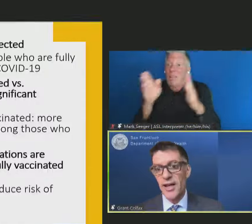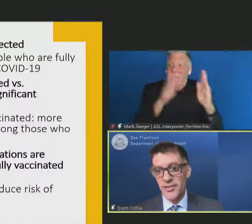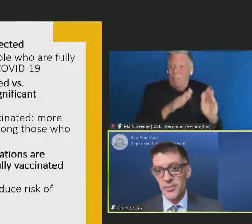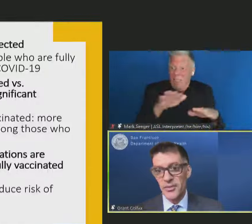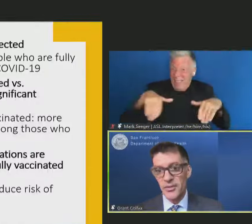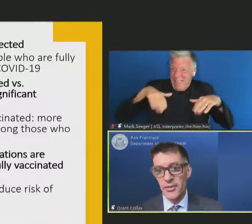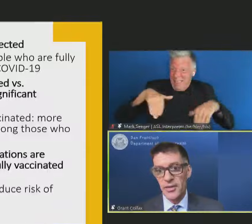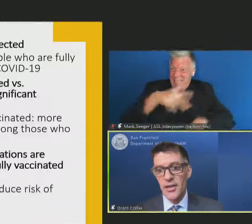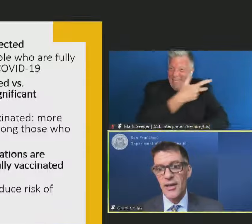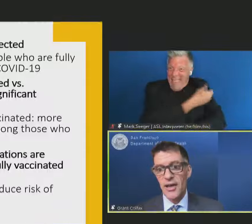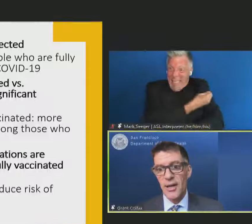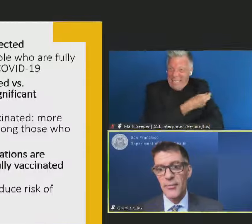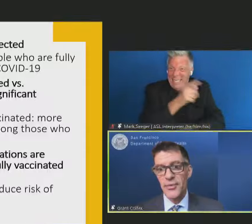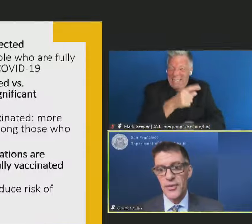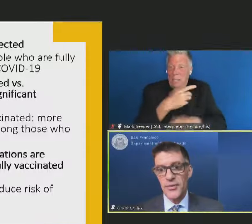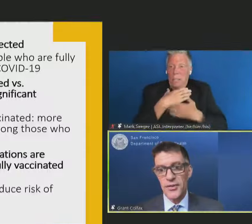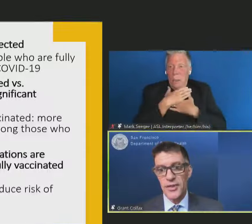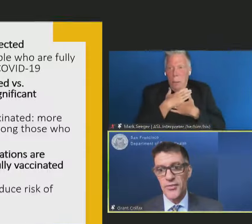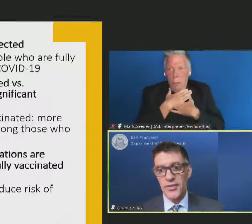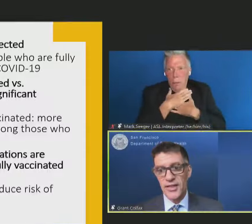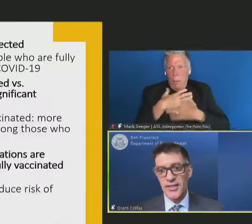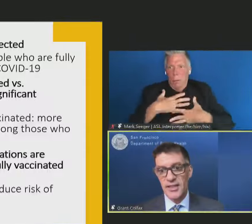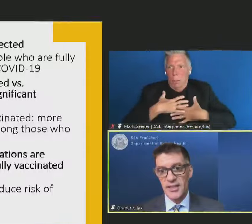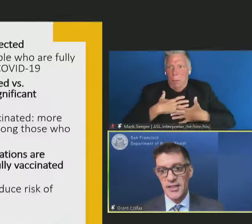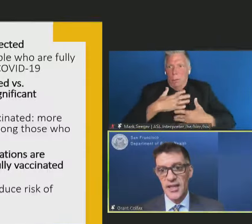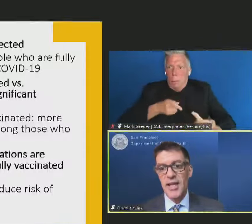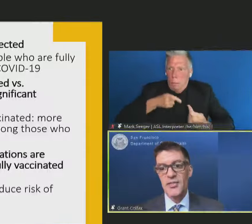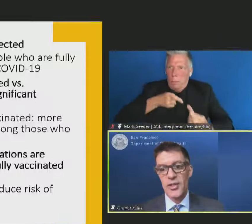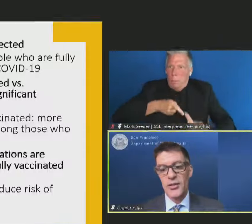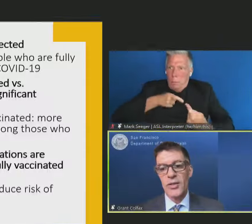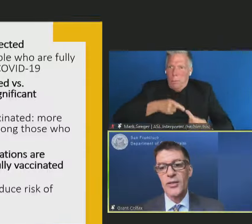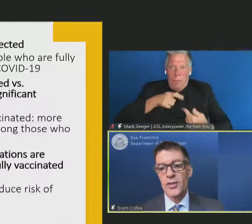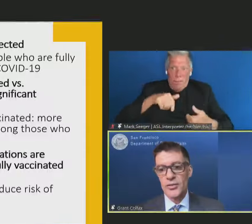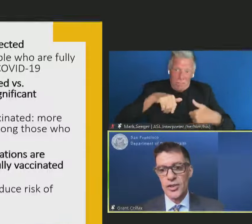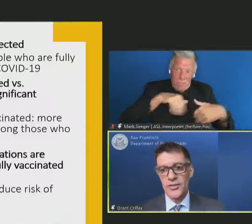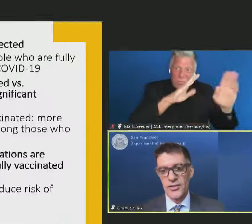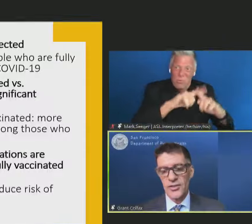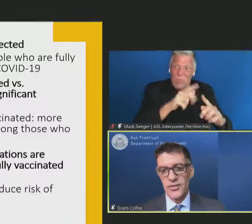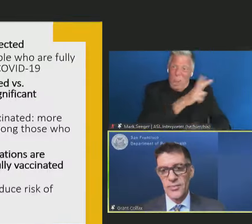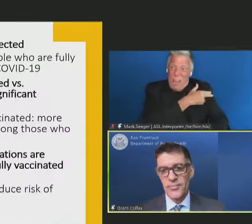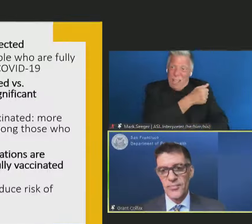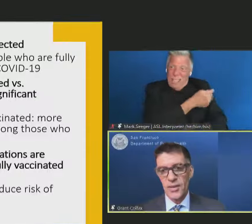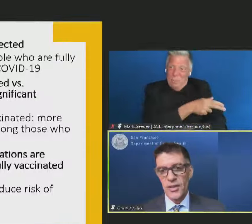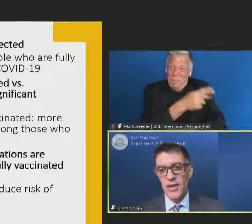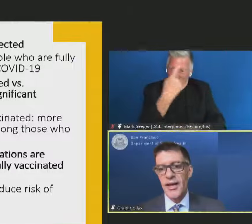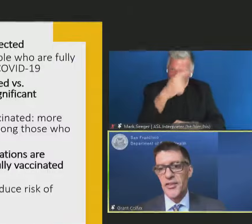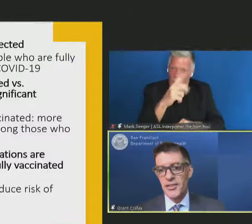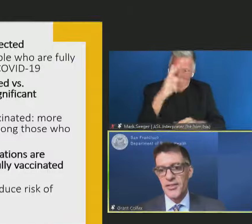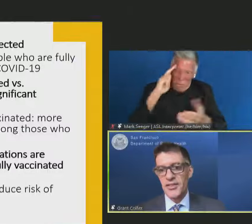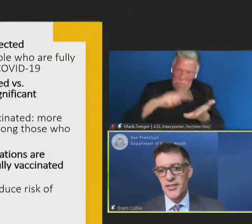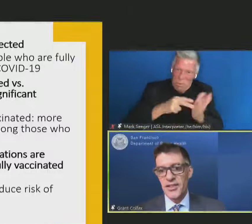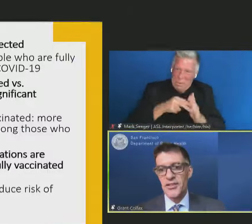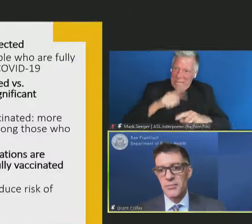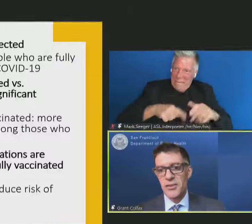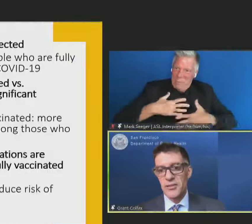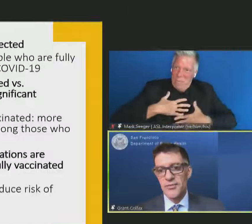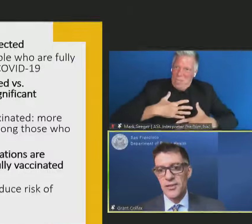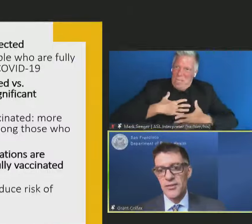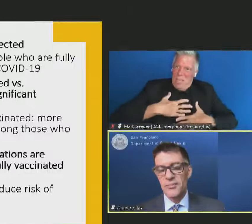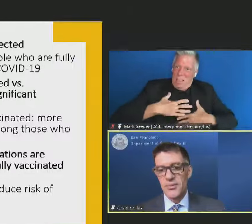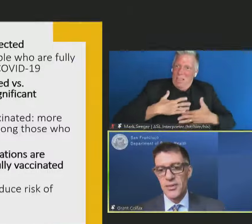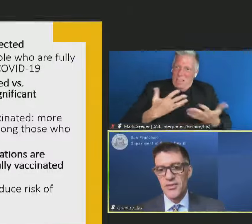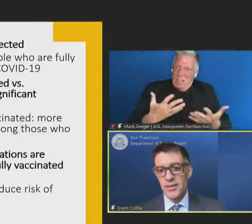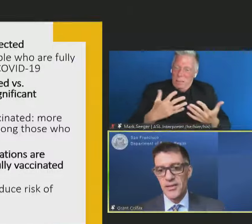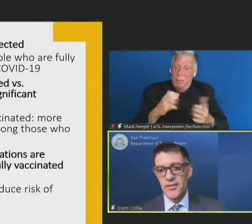the hospital for COVID-19. So huge differences. I also like to say it could be a